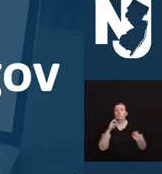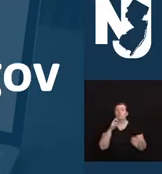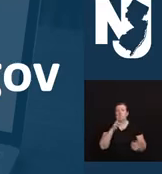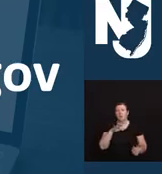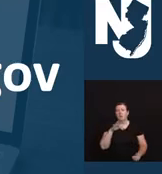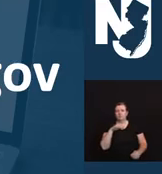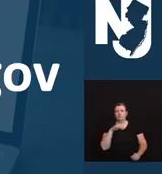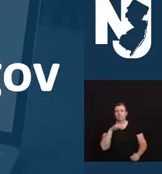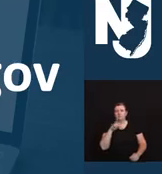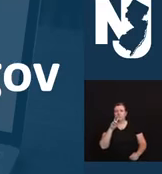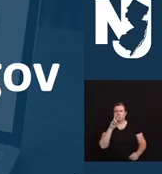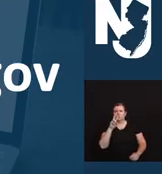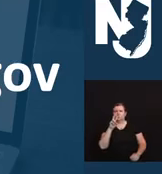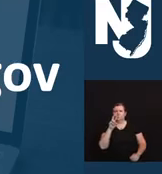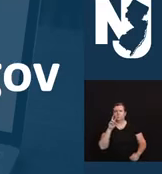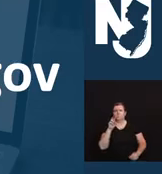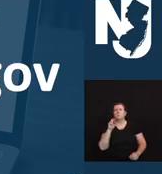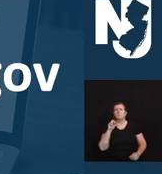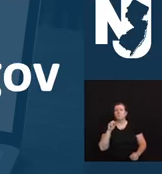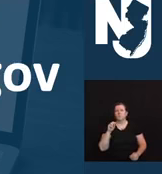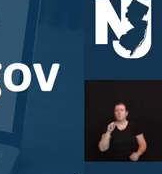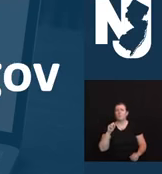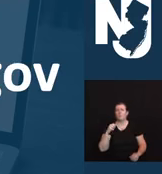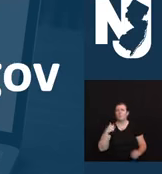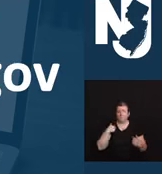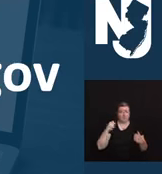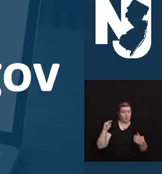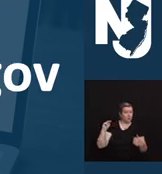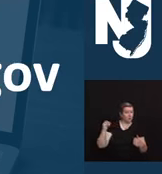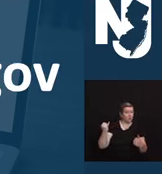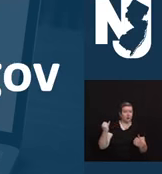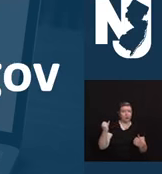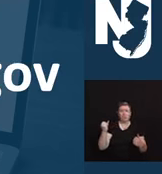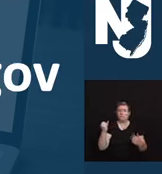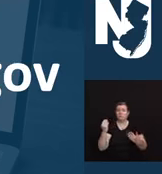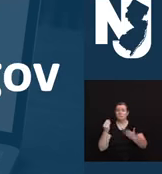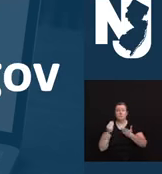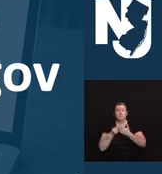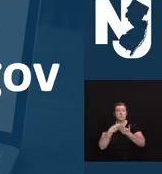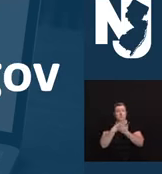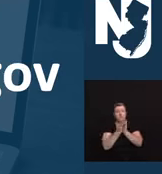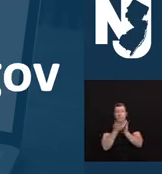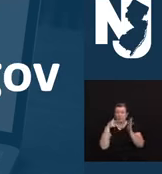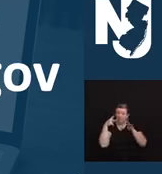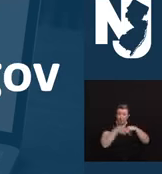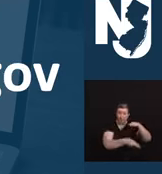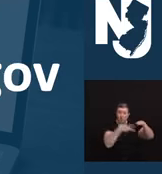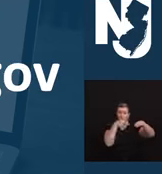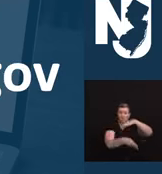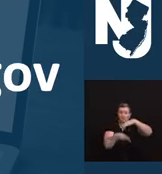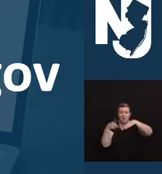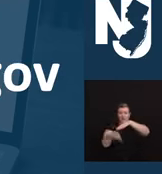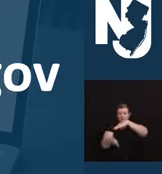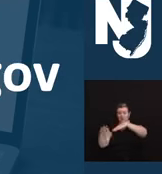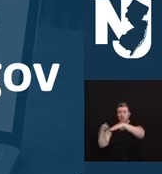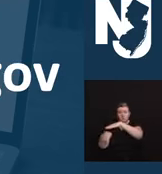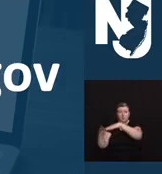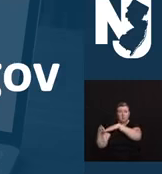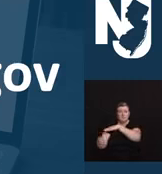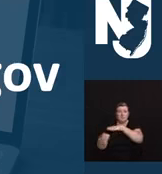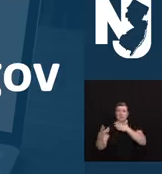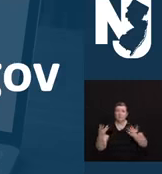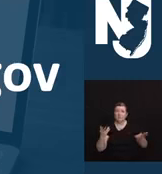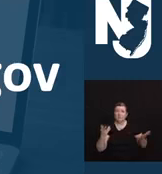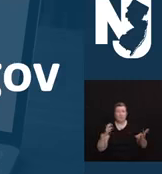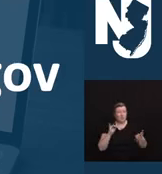have slashed planned spending to enact an austere stopgap budget, and we dipped into the rainy day fund just to get